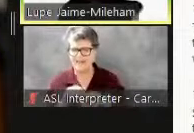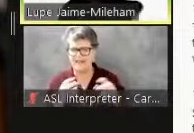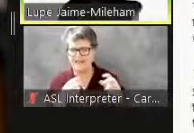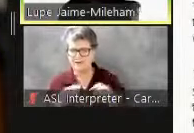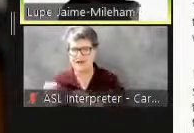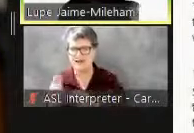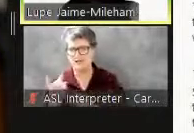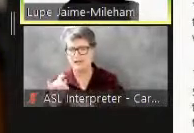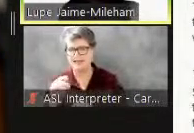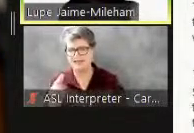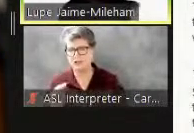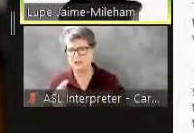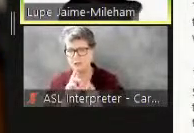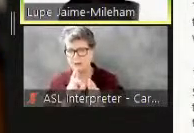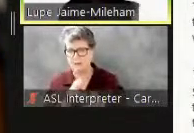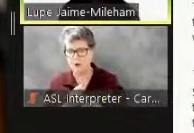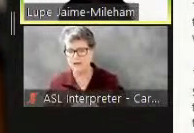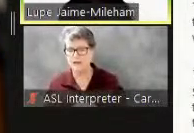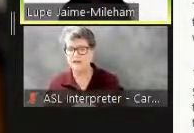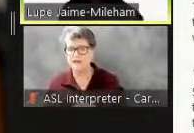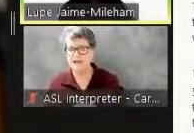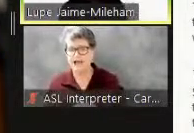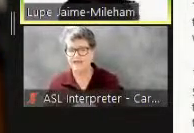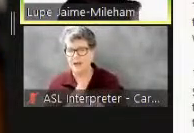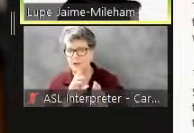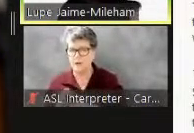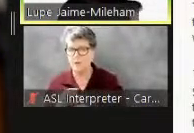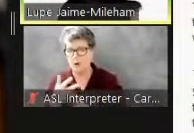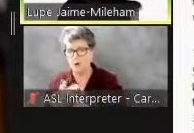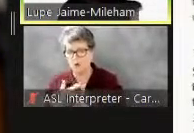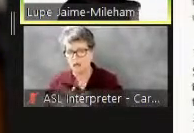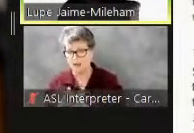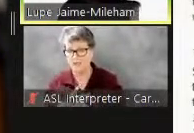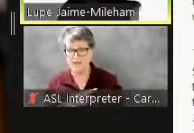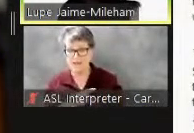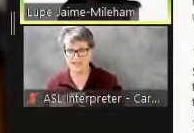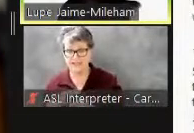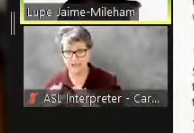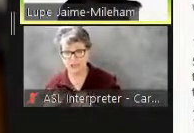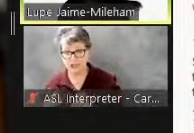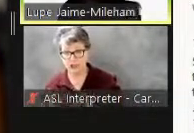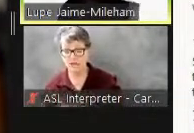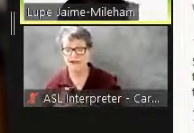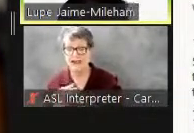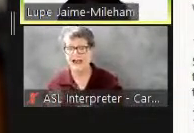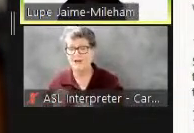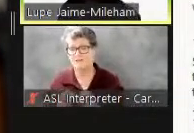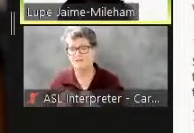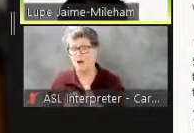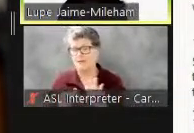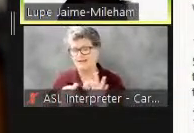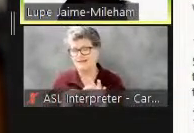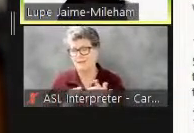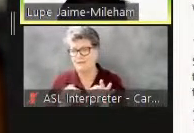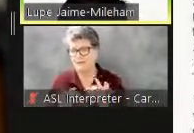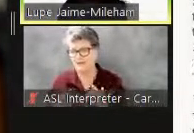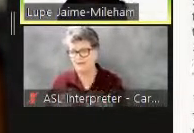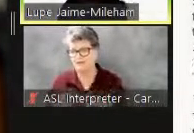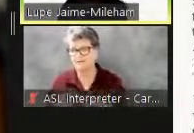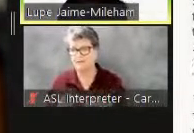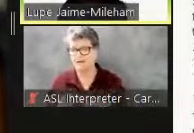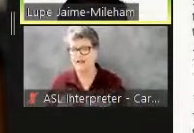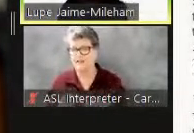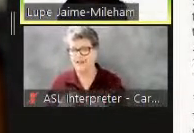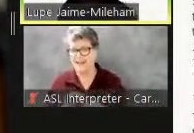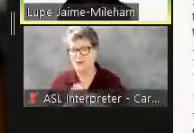report that we produce quarterly for the legislator and provide highlights also in some of the programming that is occurring. So we hope